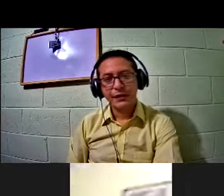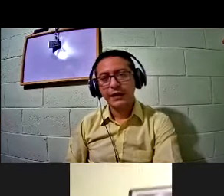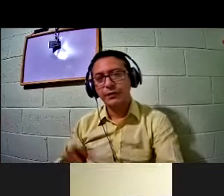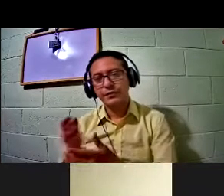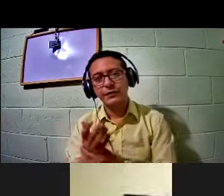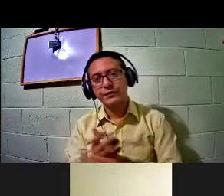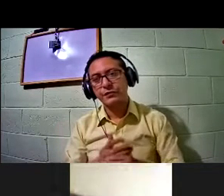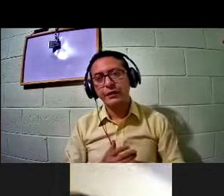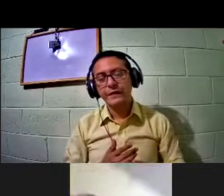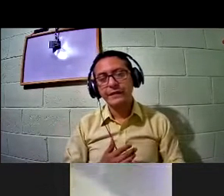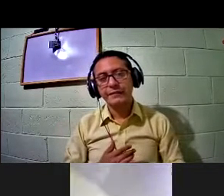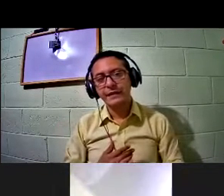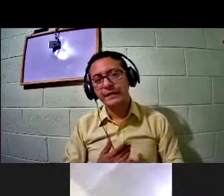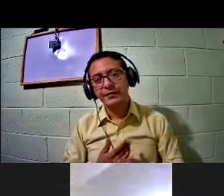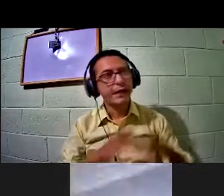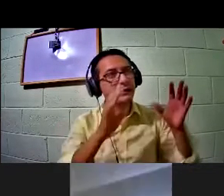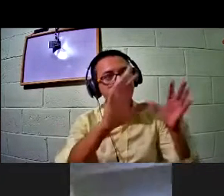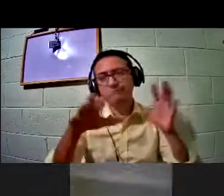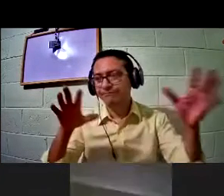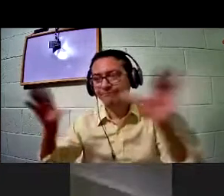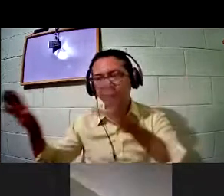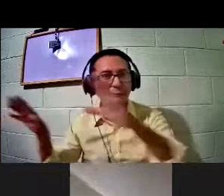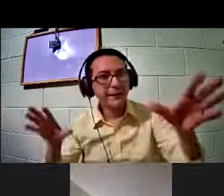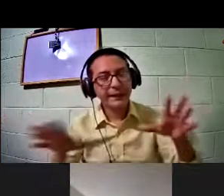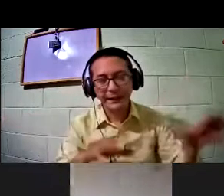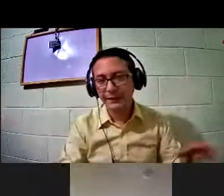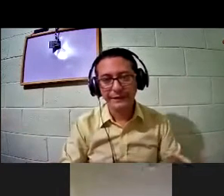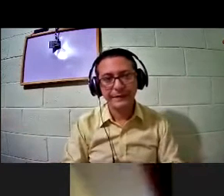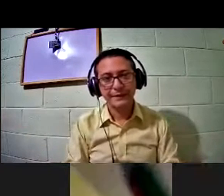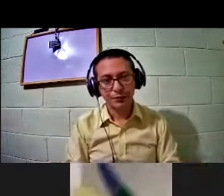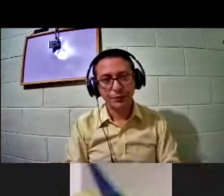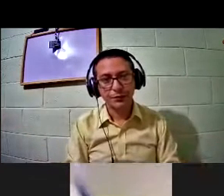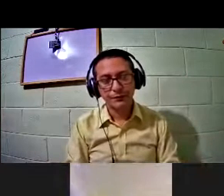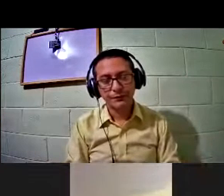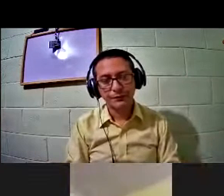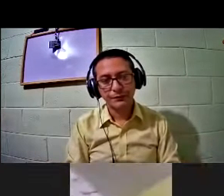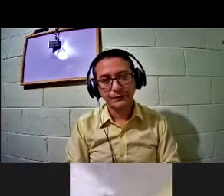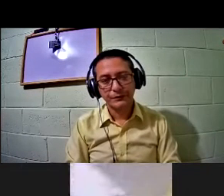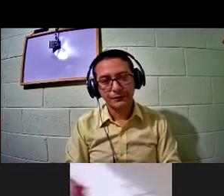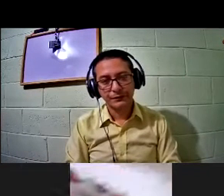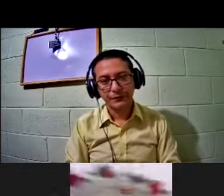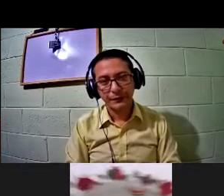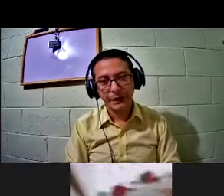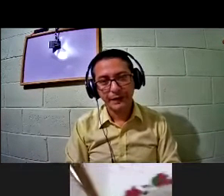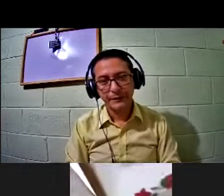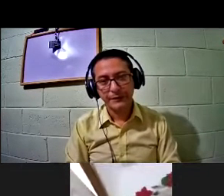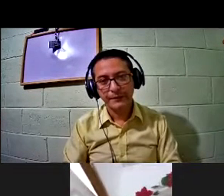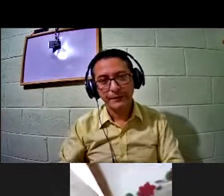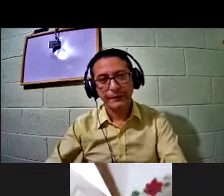When you say I was doing some errands, that means that you have different activities to do.